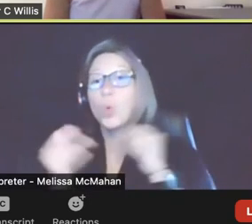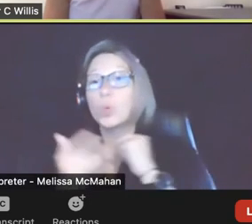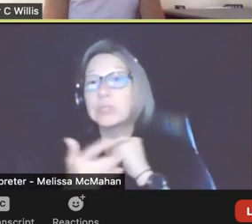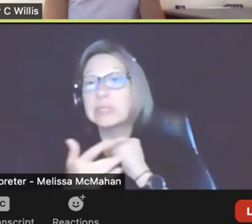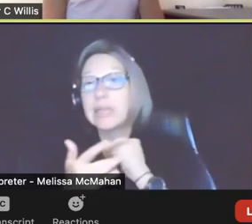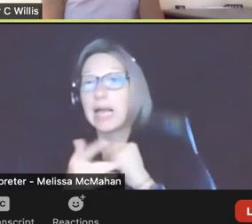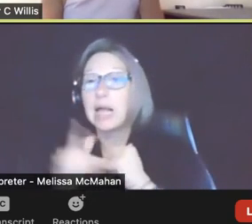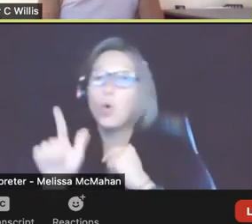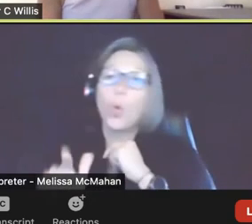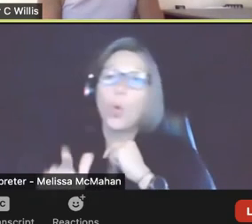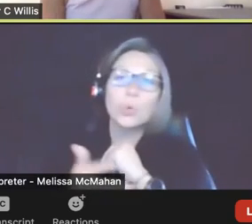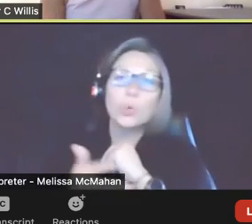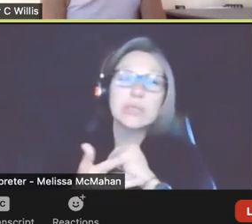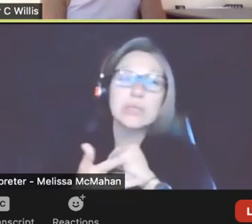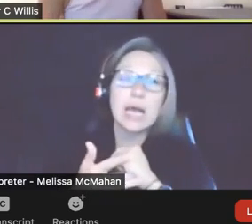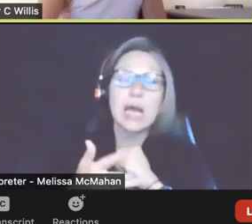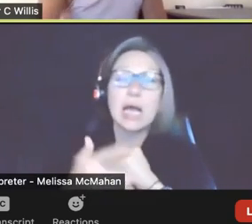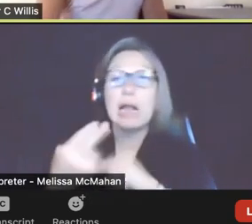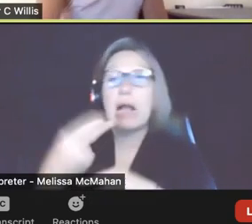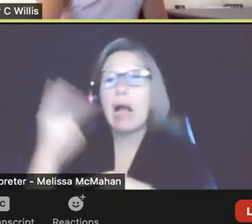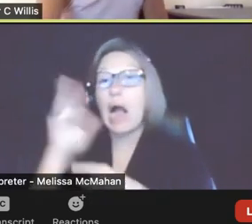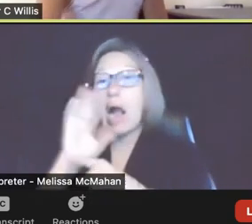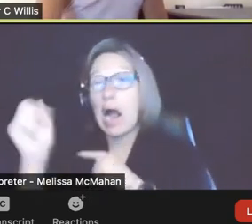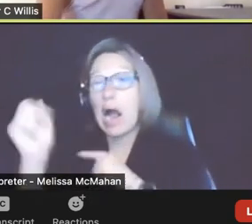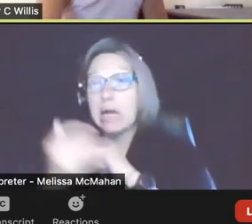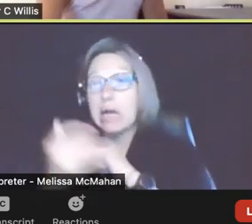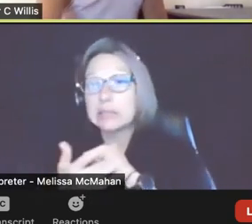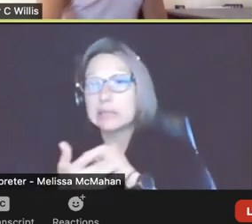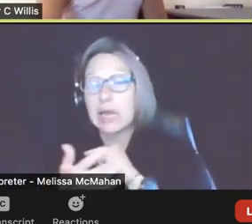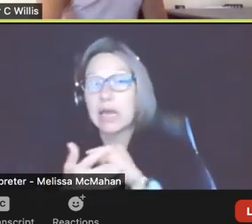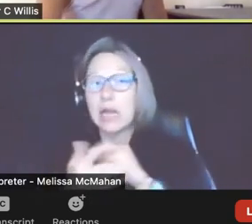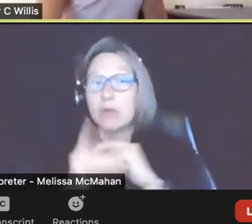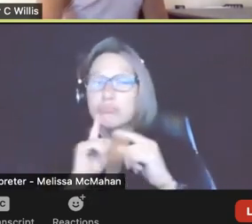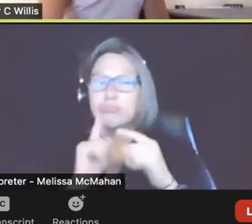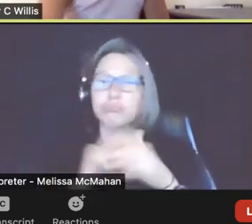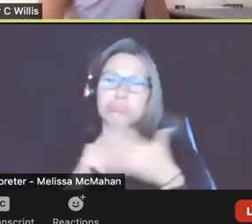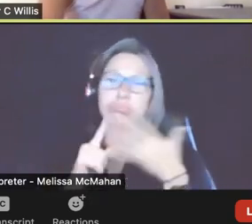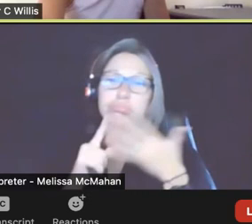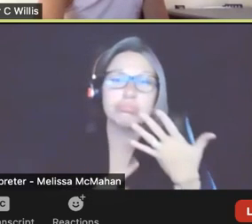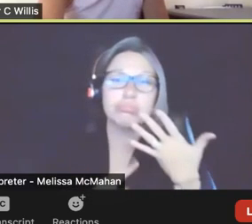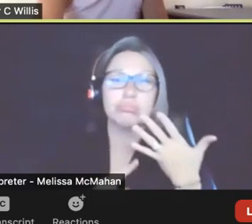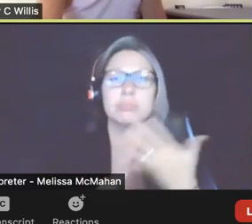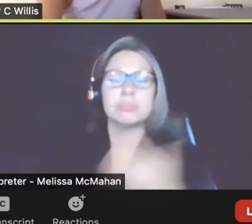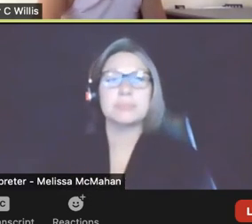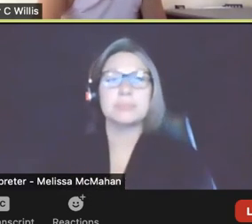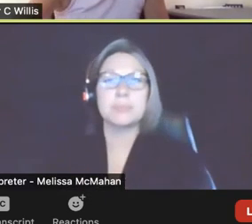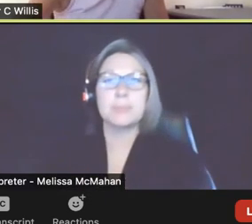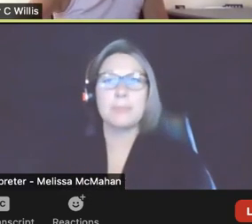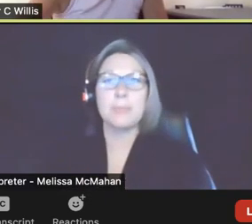tech. There's a whole span of different options available.